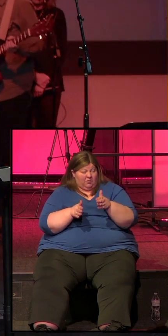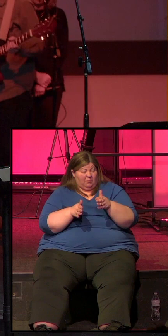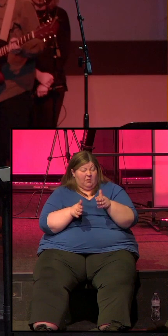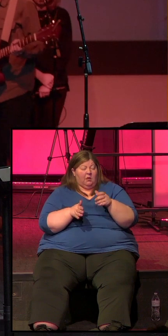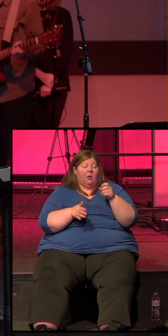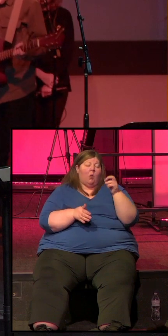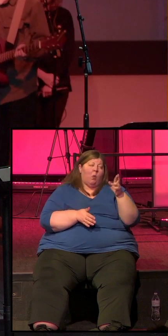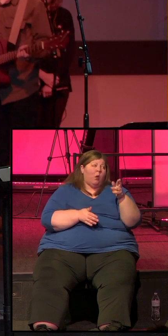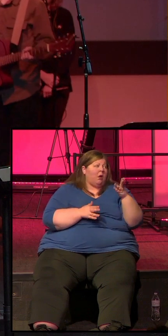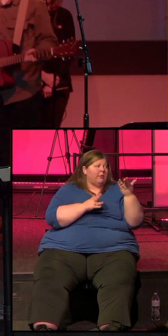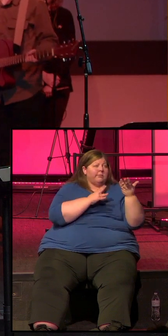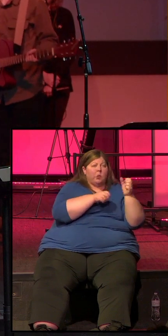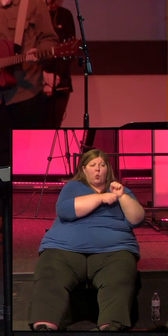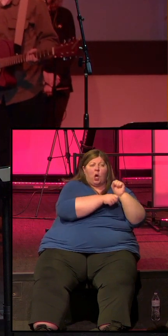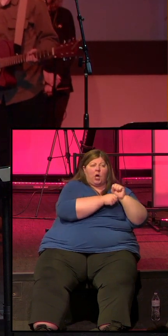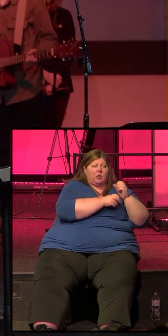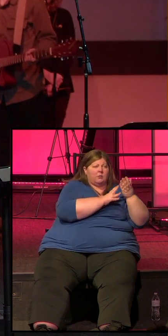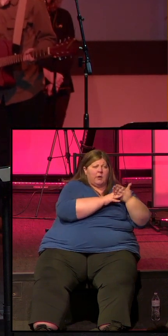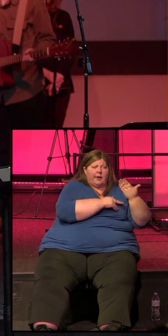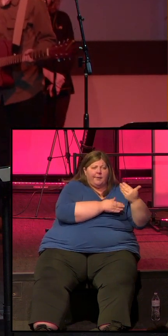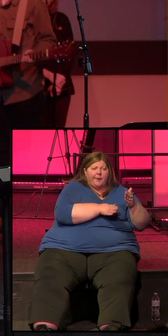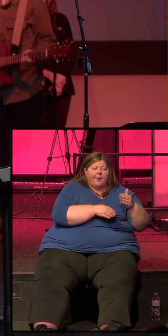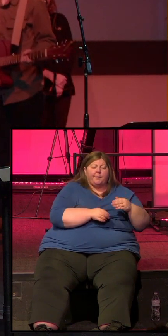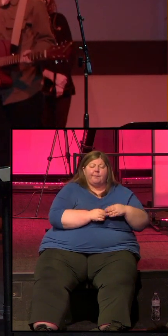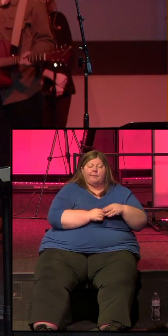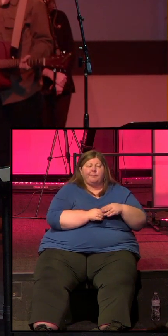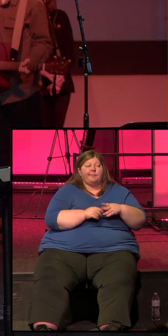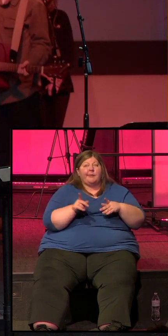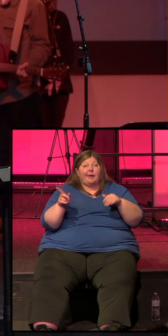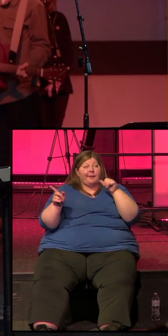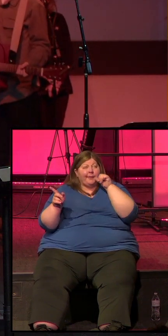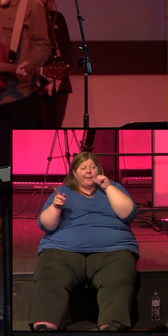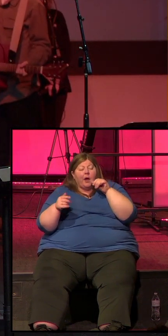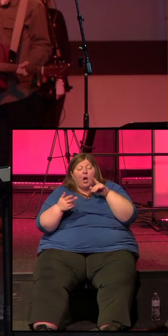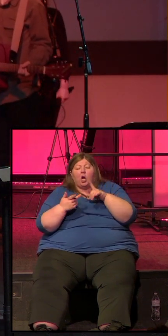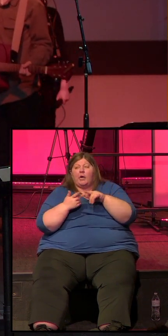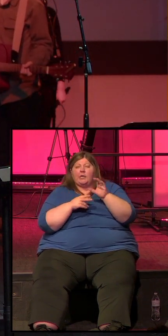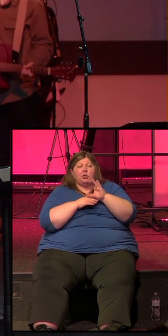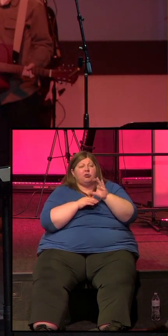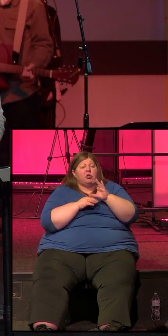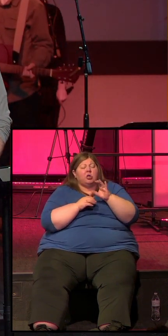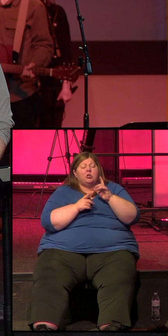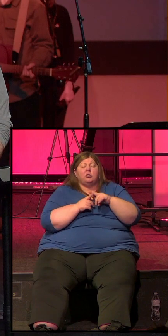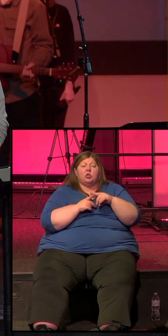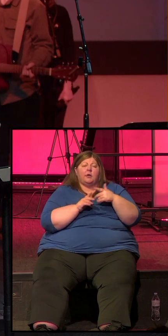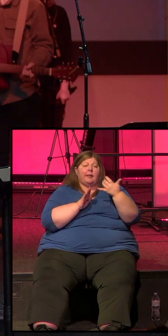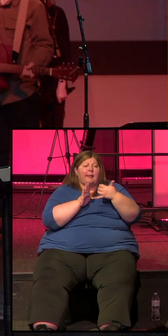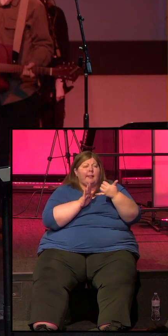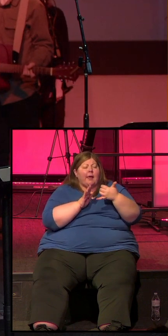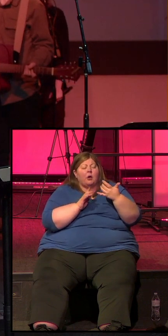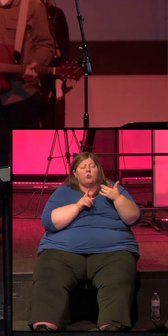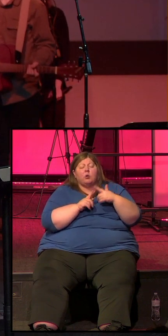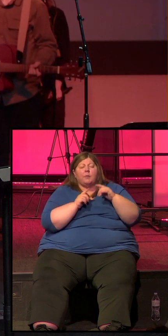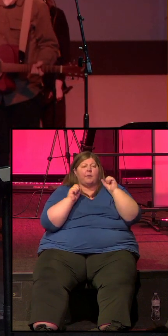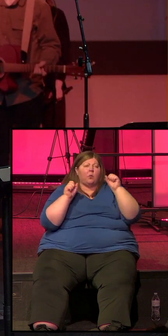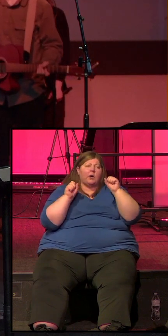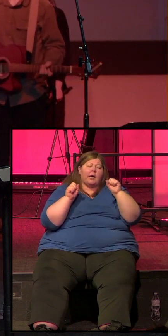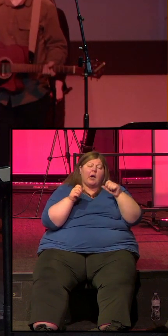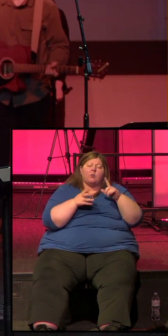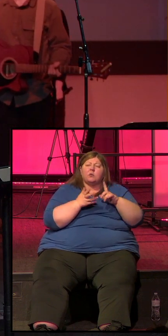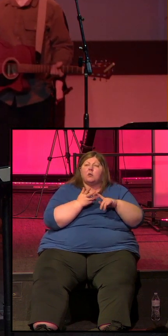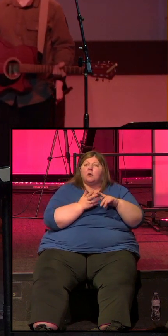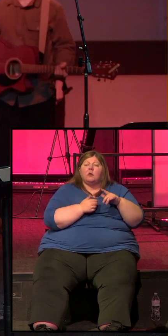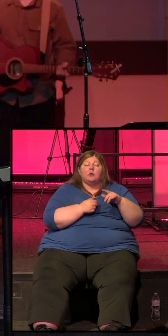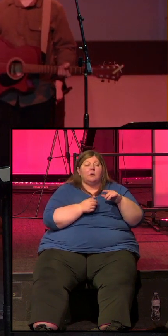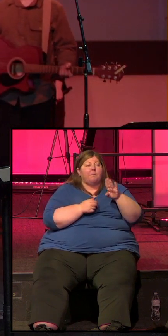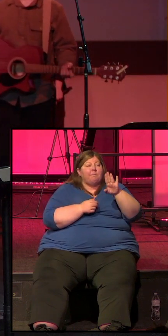room. That includes in the bar or at church. It's in the locker room or the laundromat. It's on the seat next to